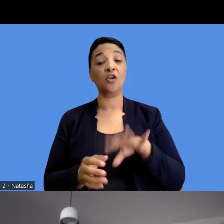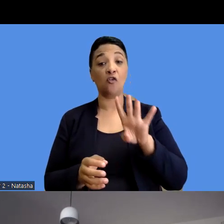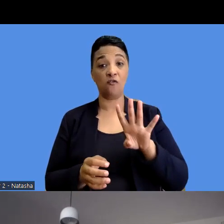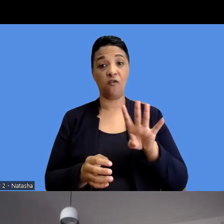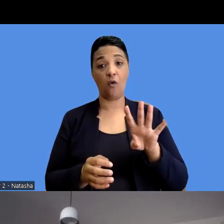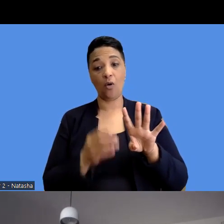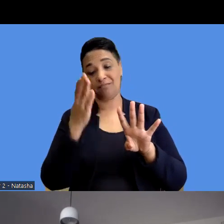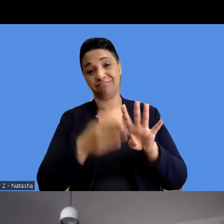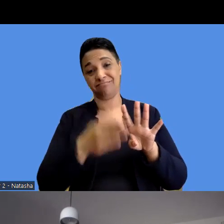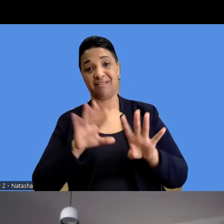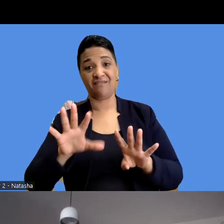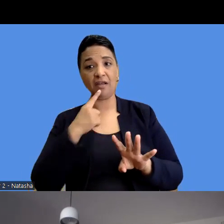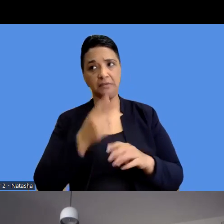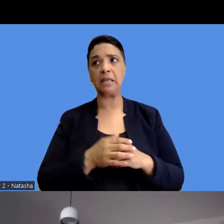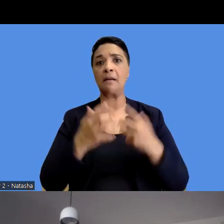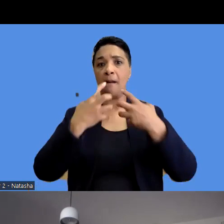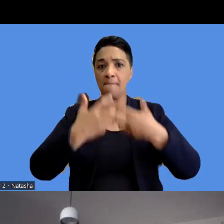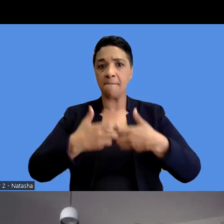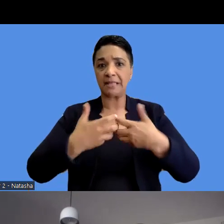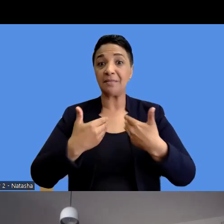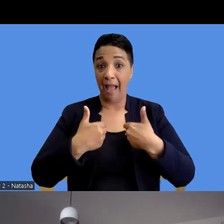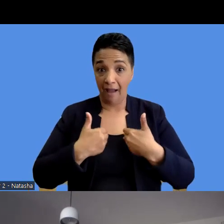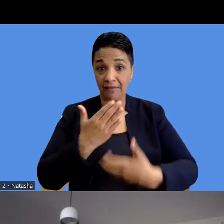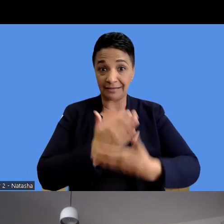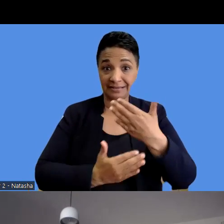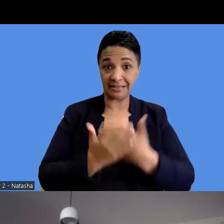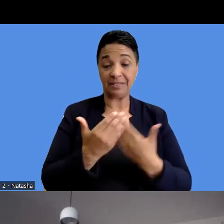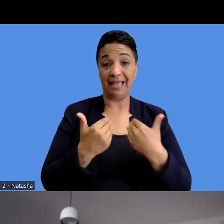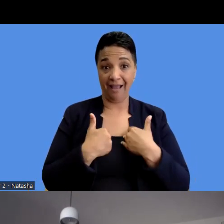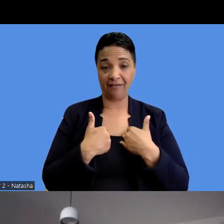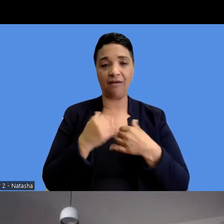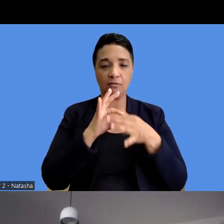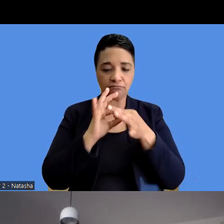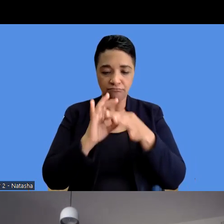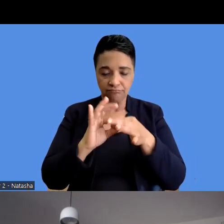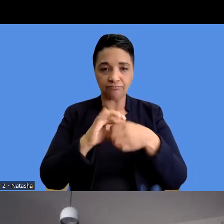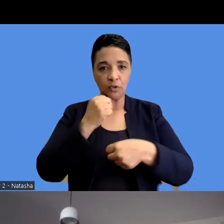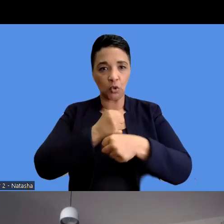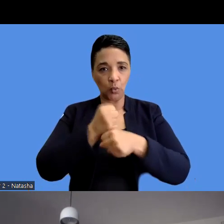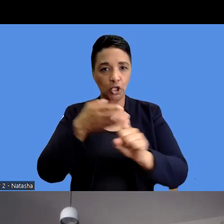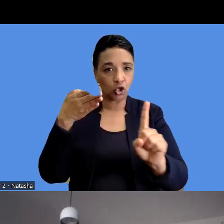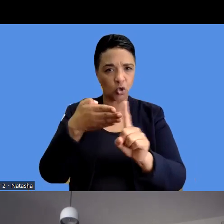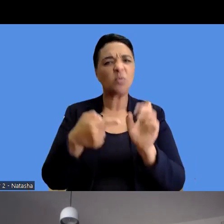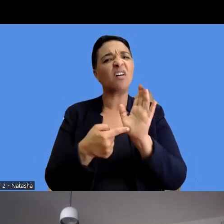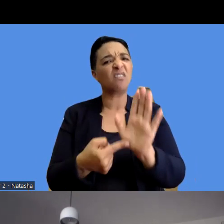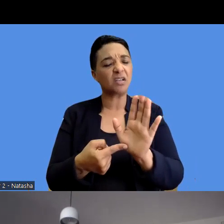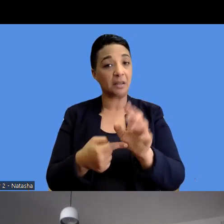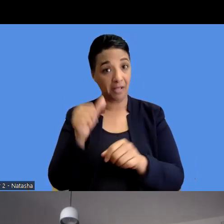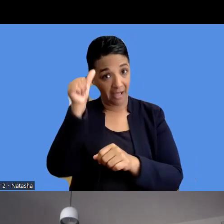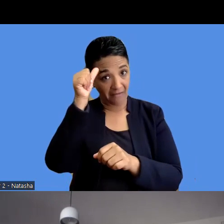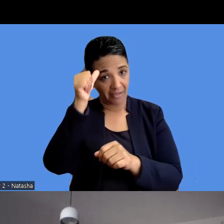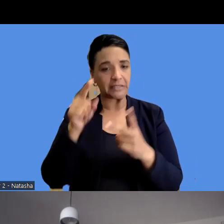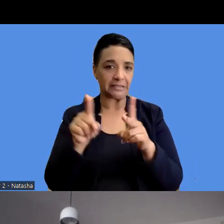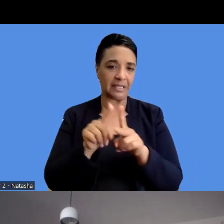such a mechanism is available, where often they're working with focal points from the clusters like in Afghanistan or in